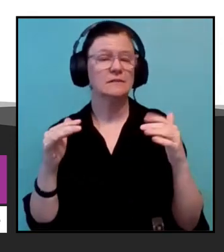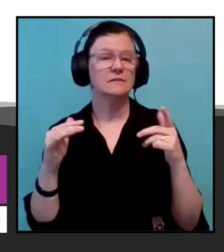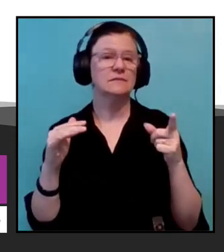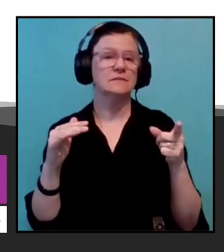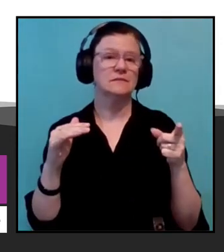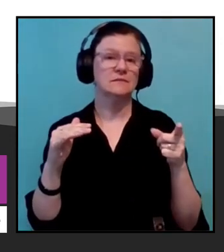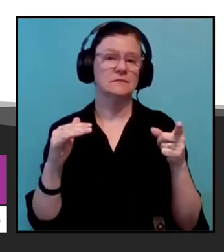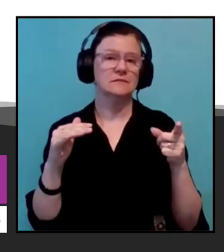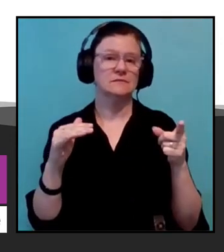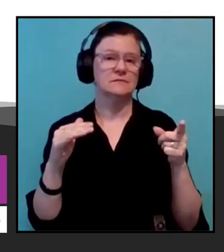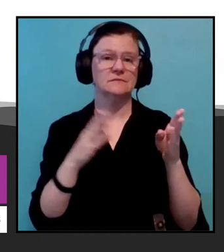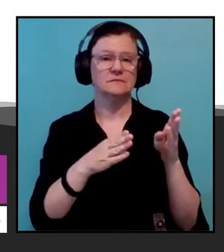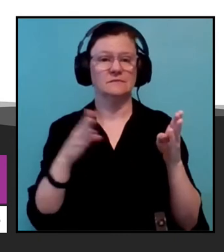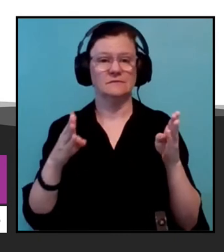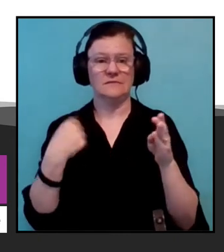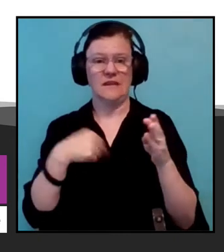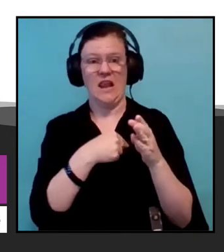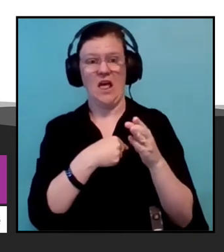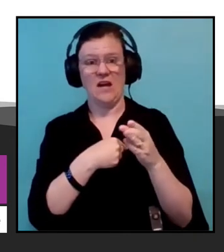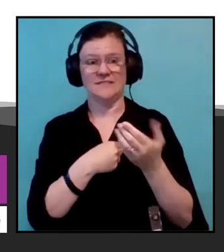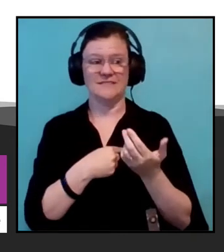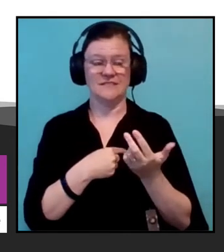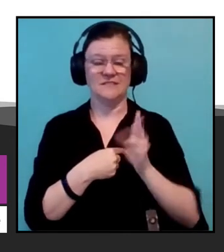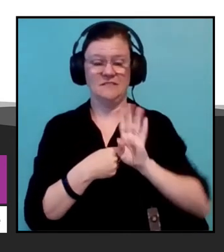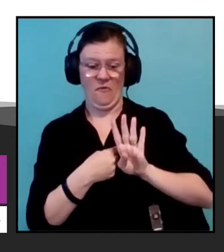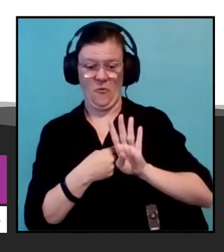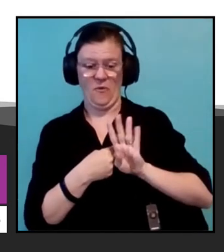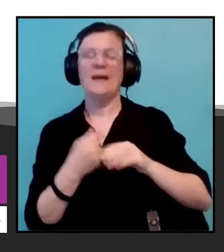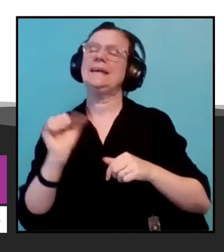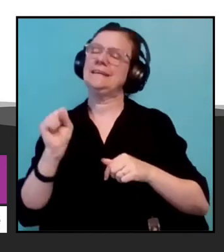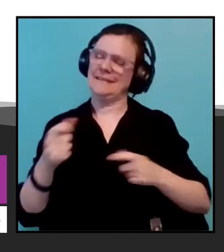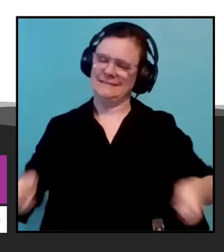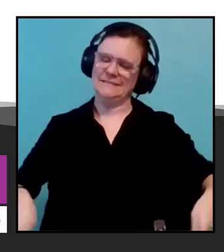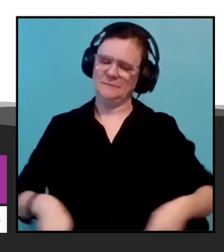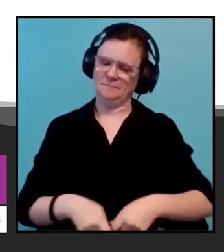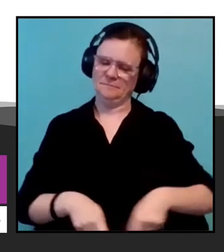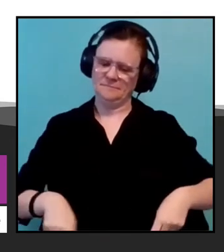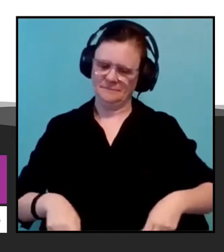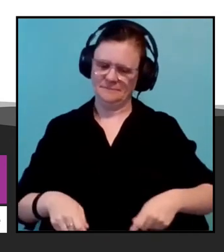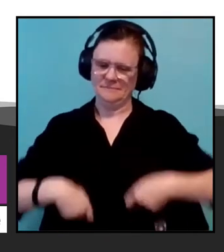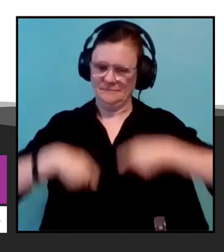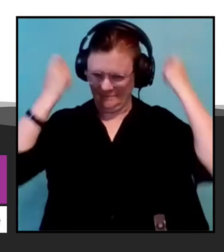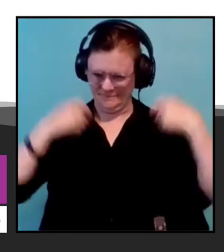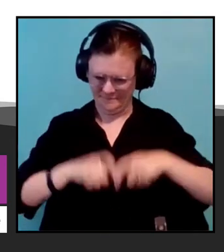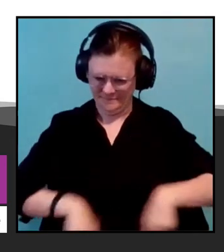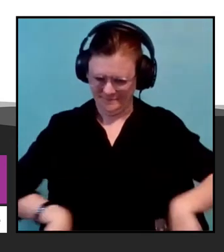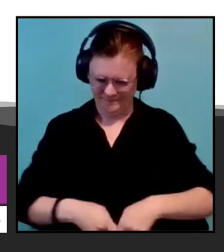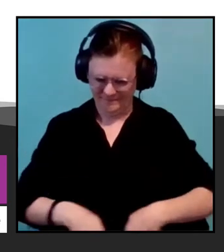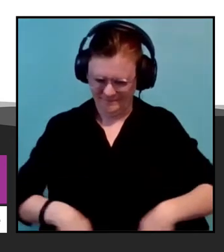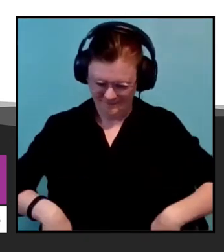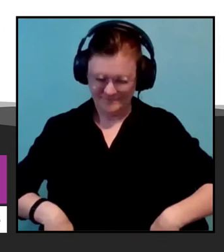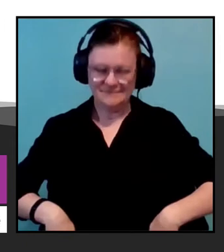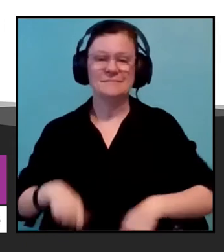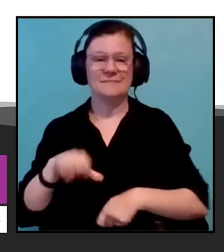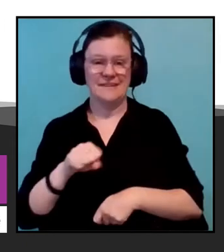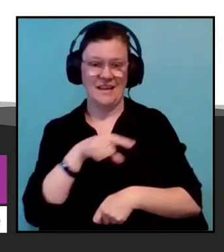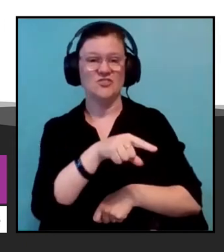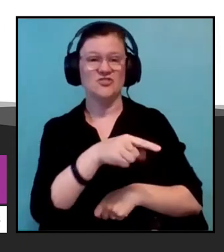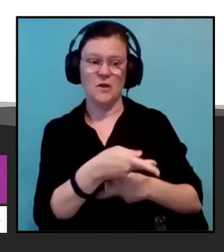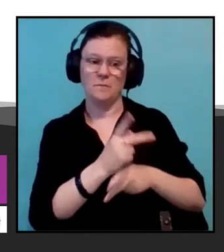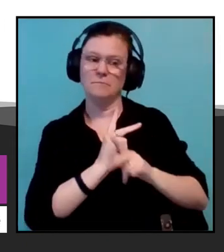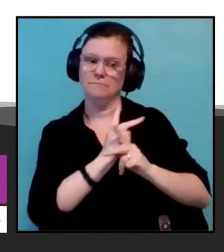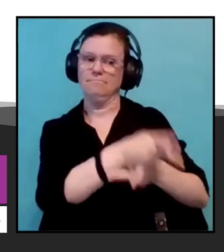last snapshot of us. I did have my apron on. Sanaa borrowed it, rightfully so, because she was very much